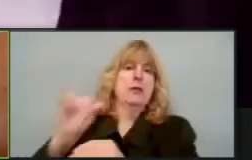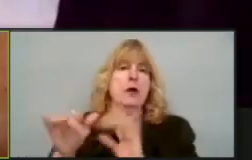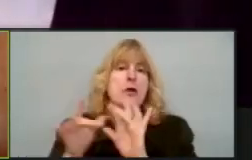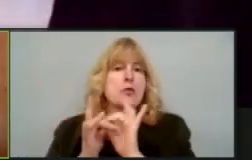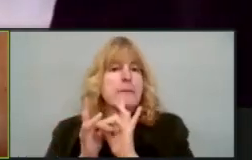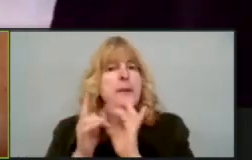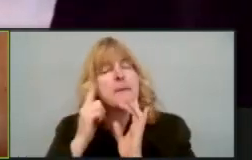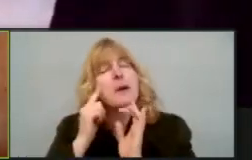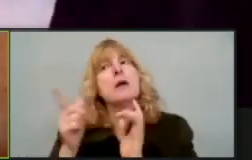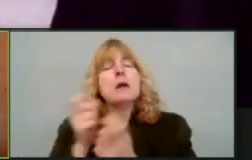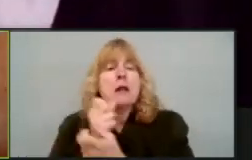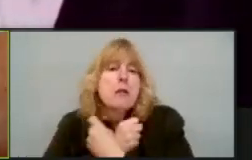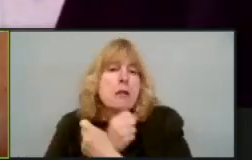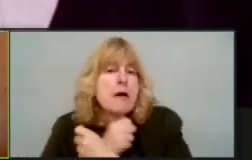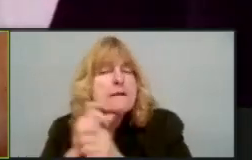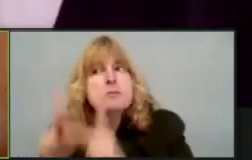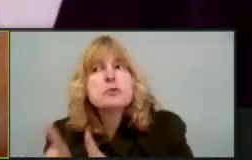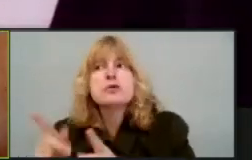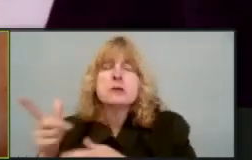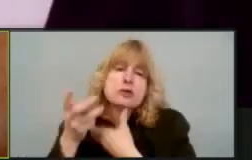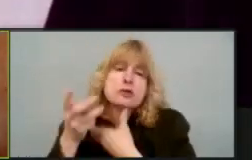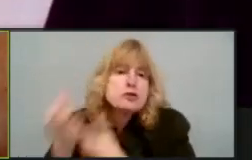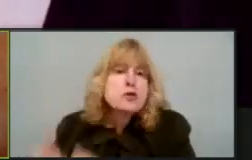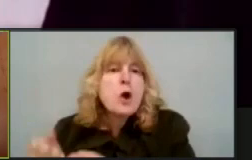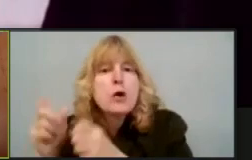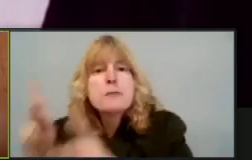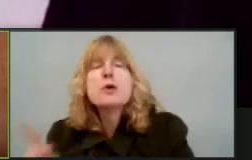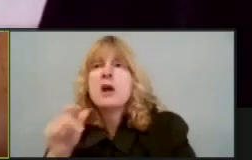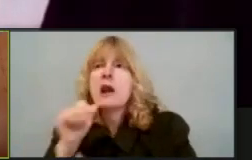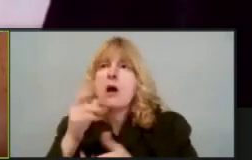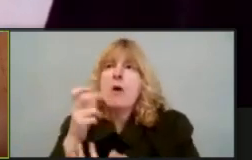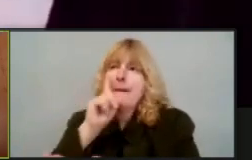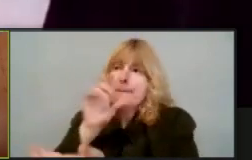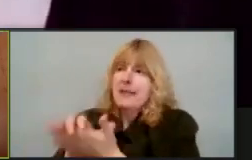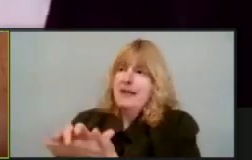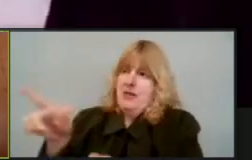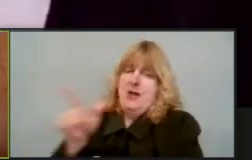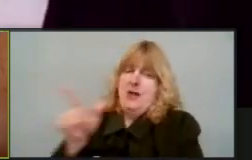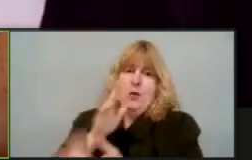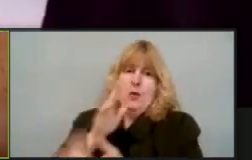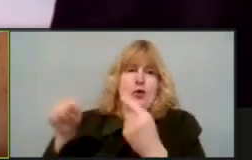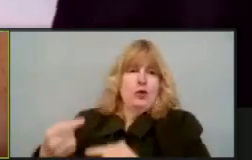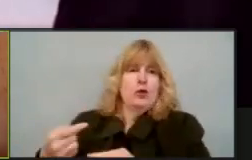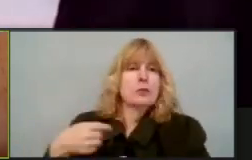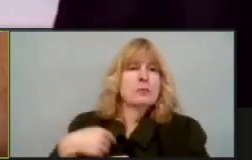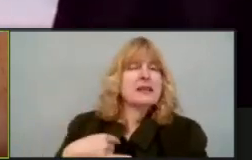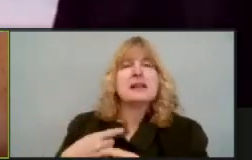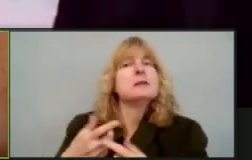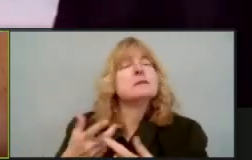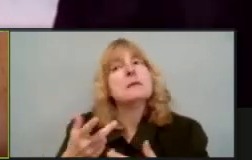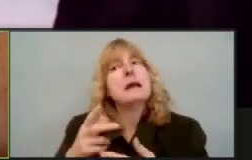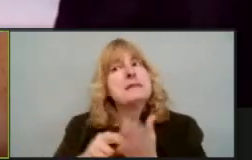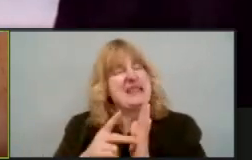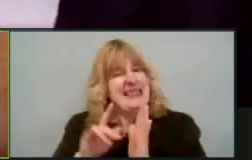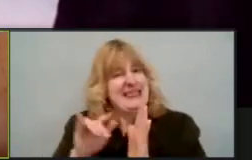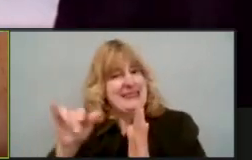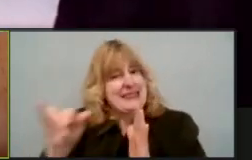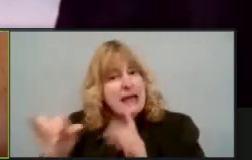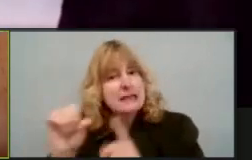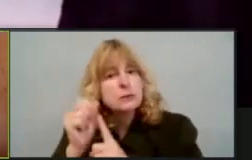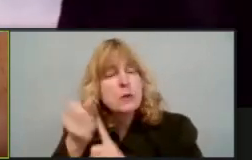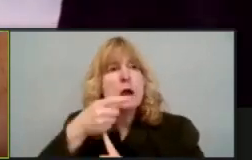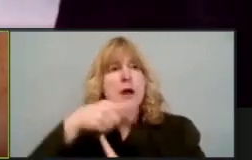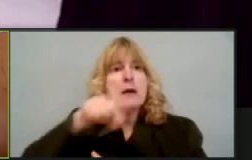love the person, they trust the person, and they don't want to believe that someone would hurt them. So in those situations, I would say that we as parents